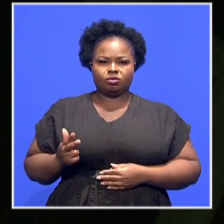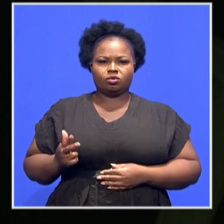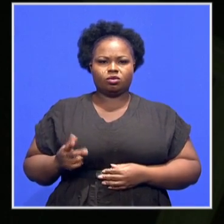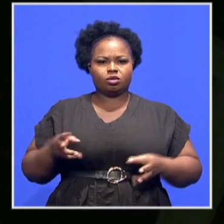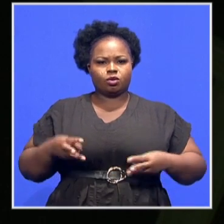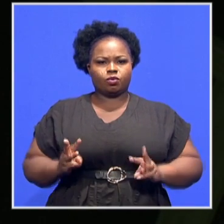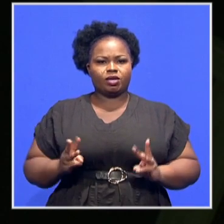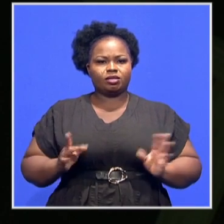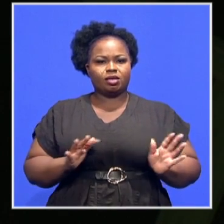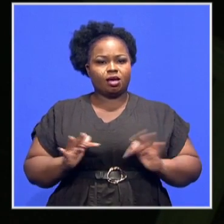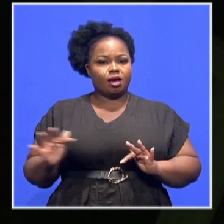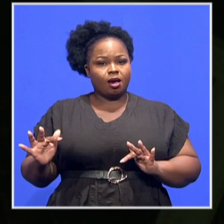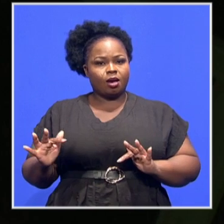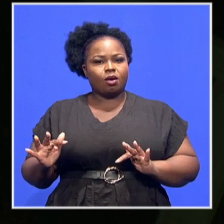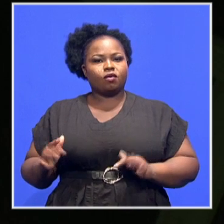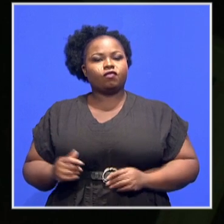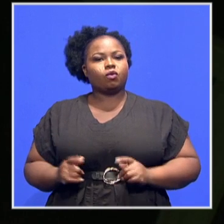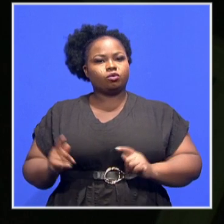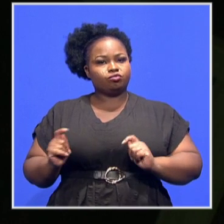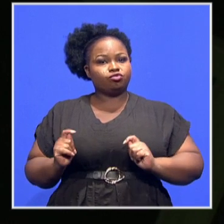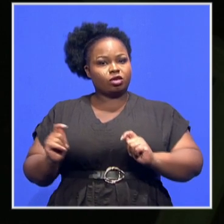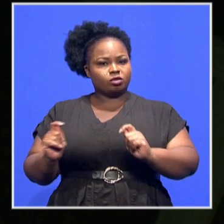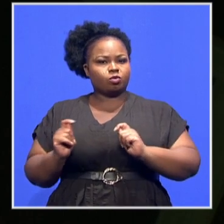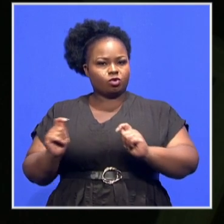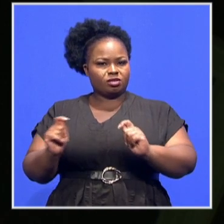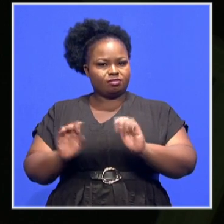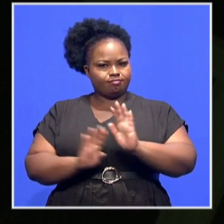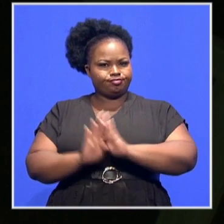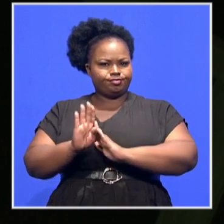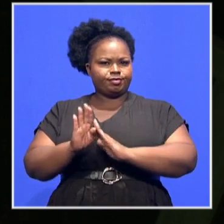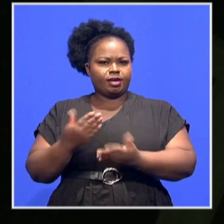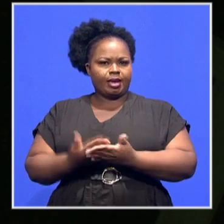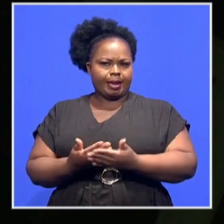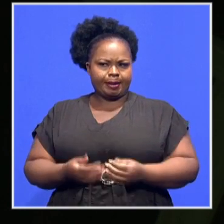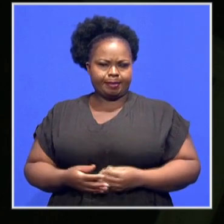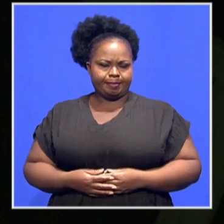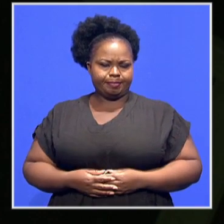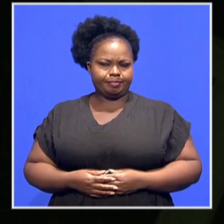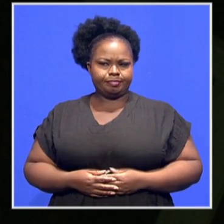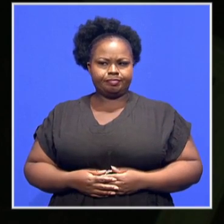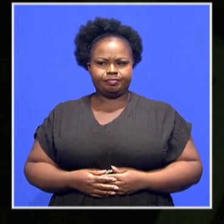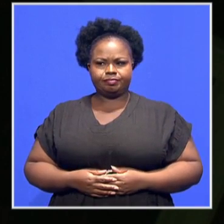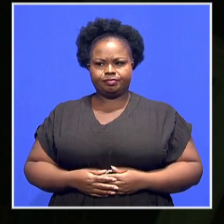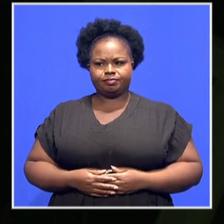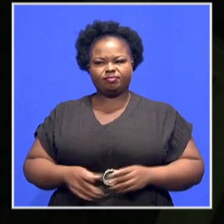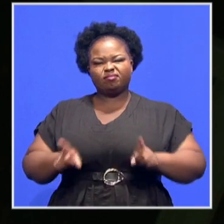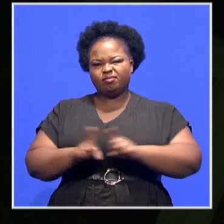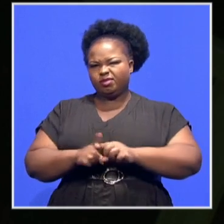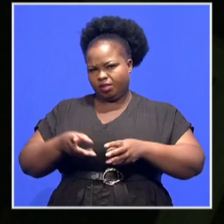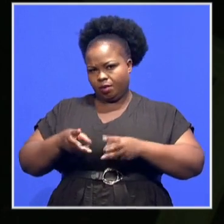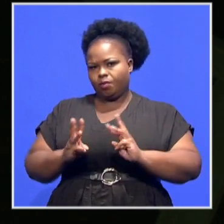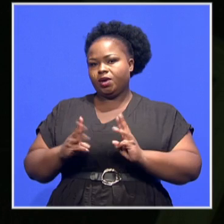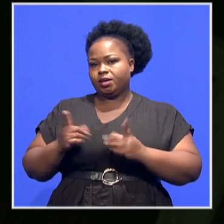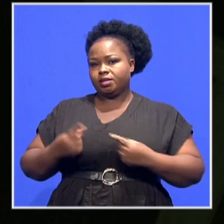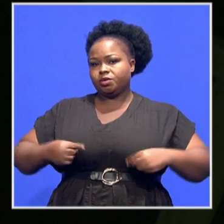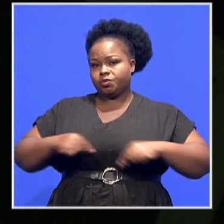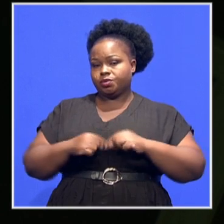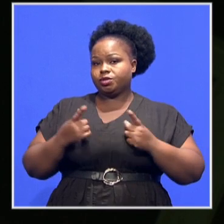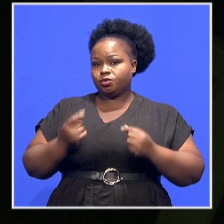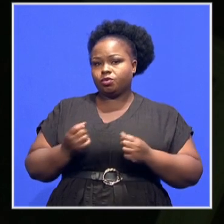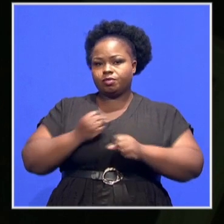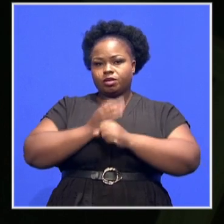both freight and commuter transport. Similar efforts are underway to enable